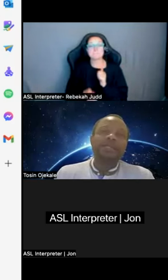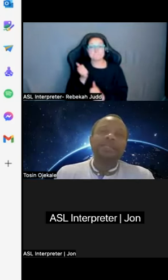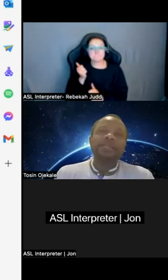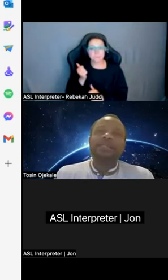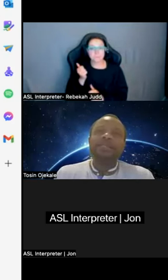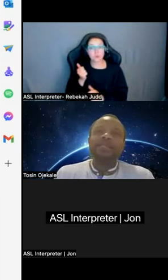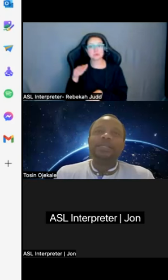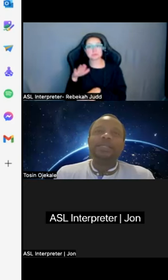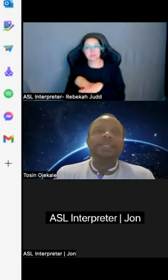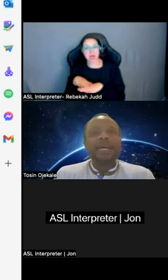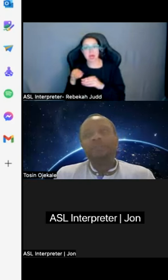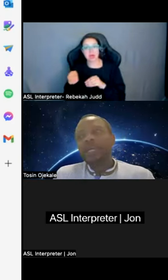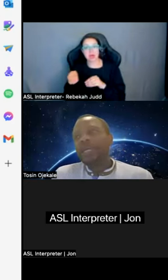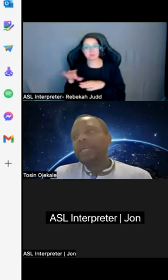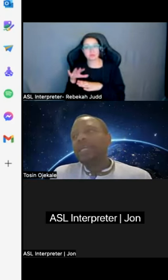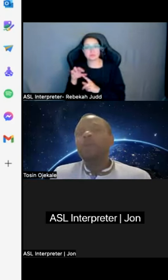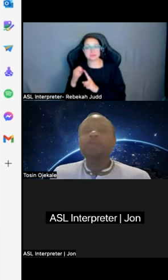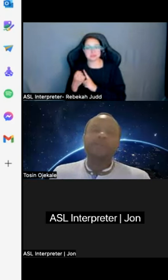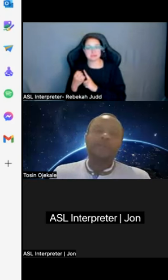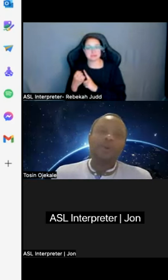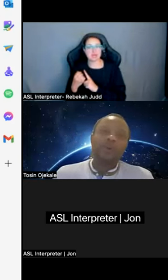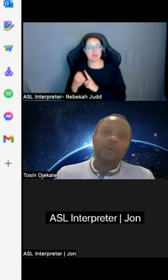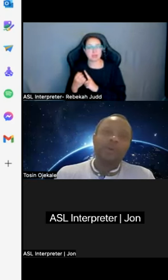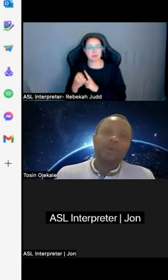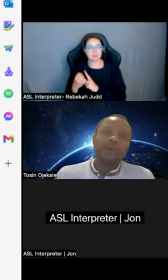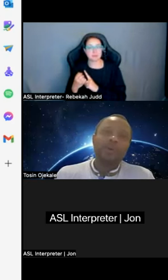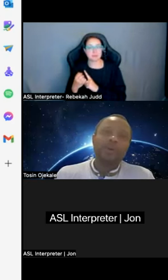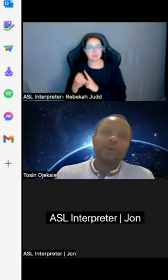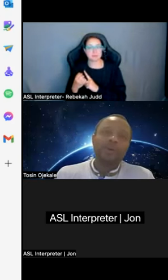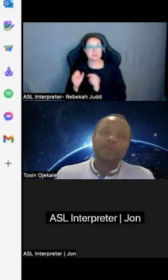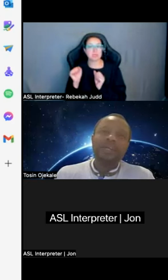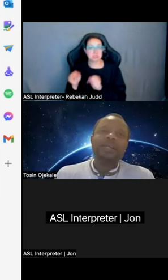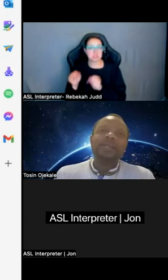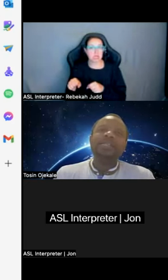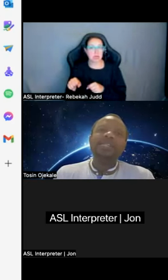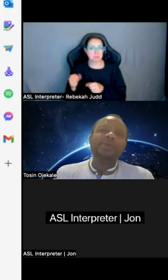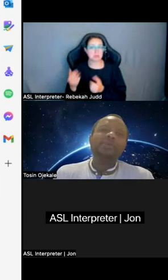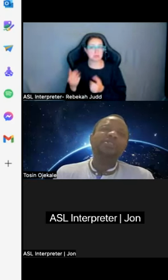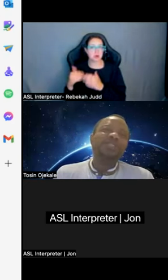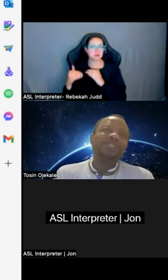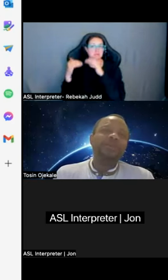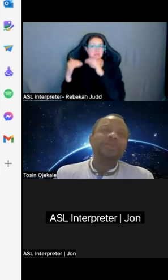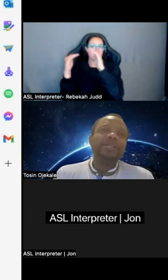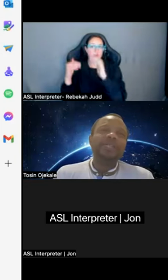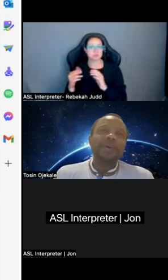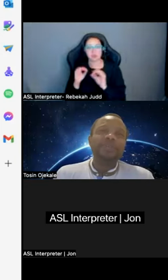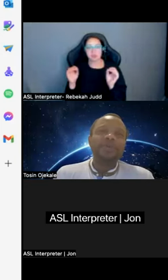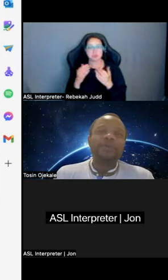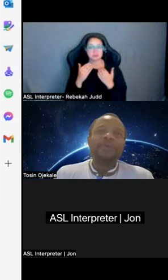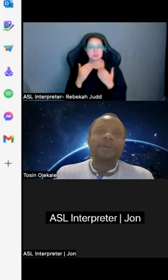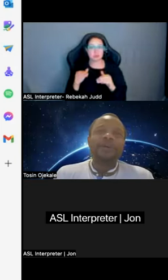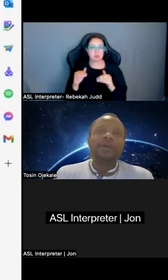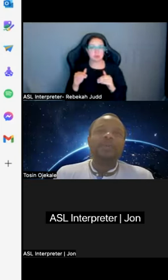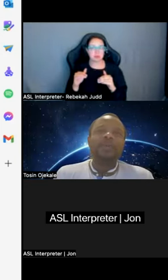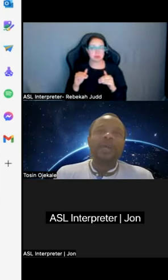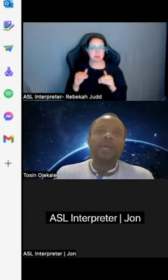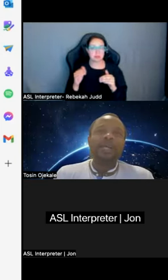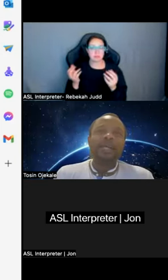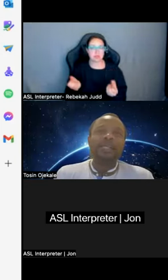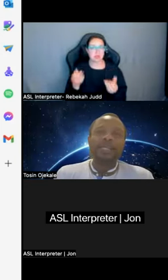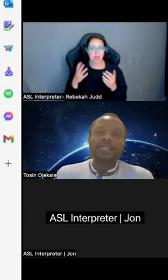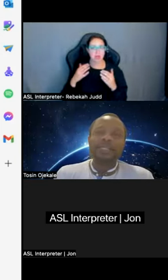environments, it can be in a multi-floor, right? There's no restriction really in terms of